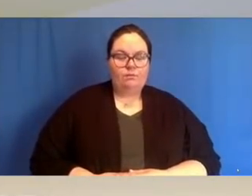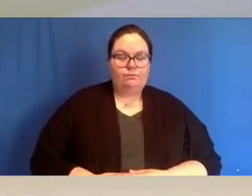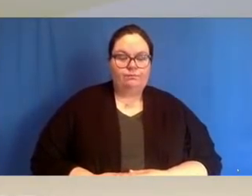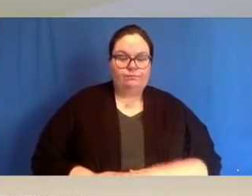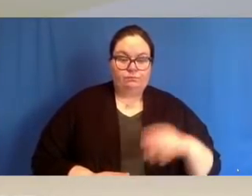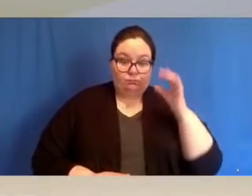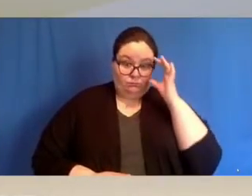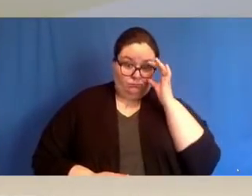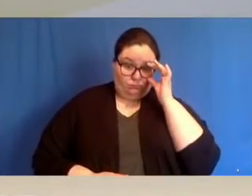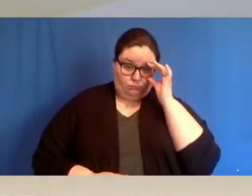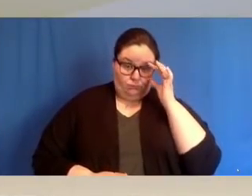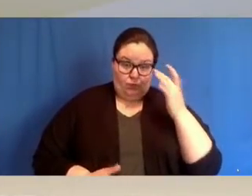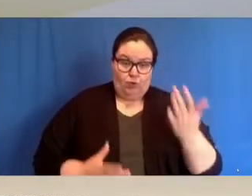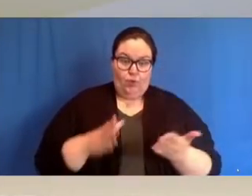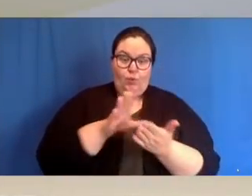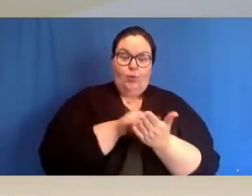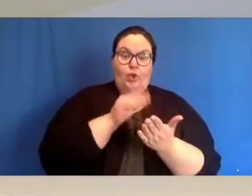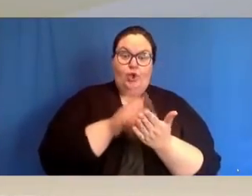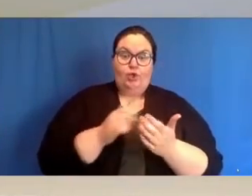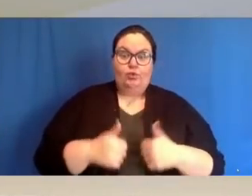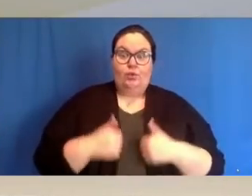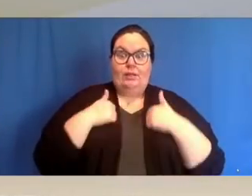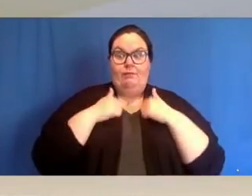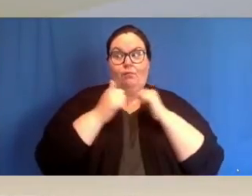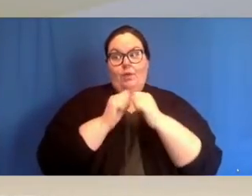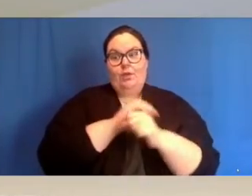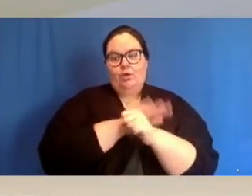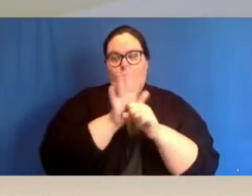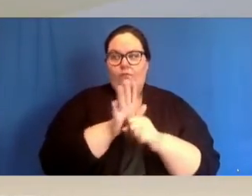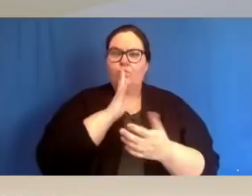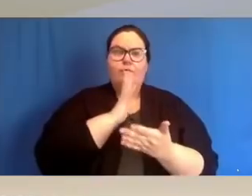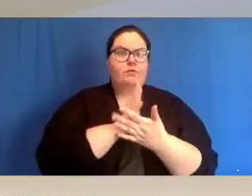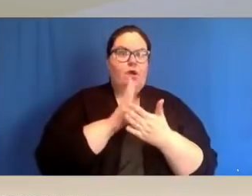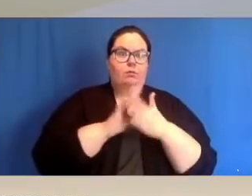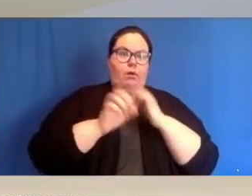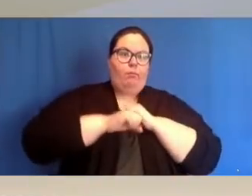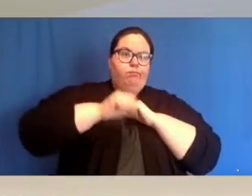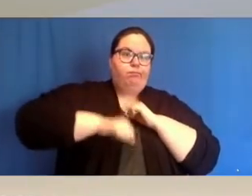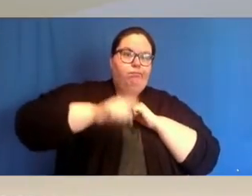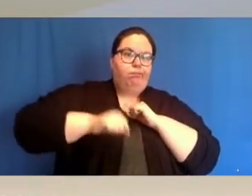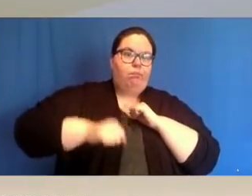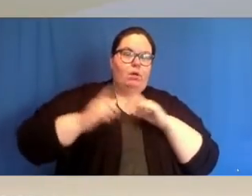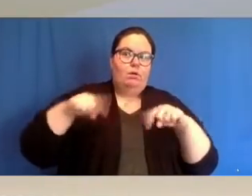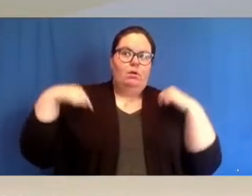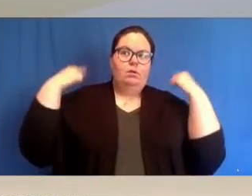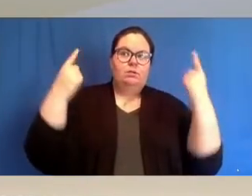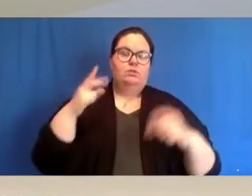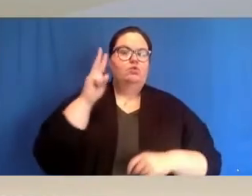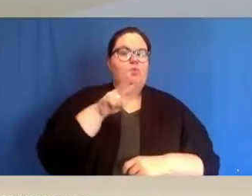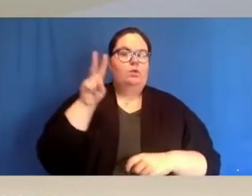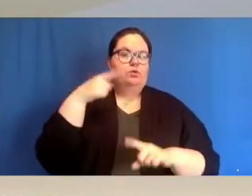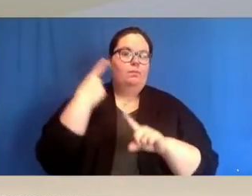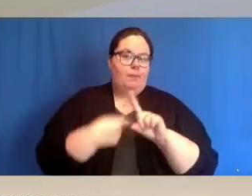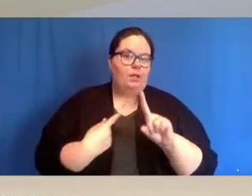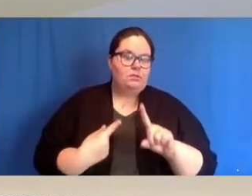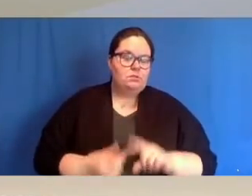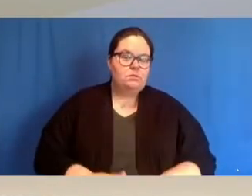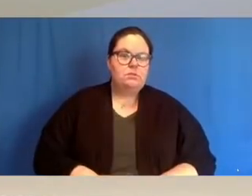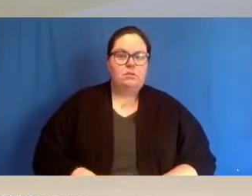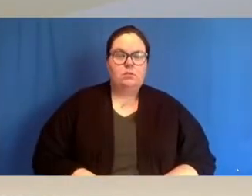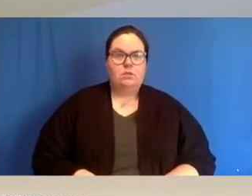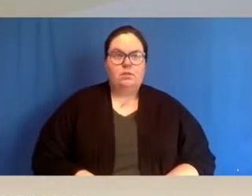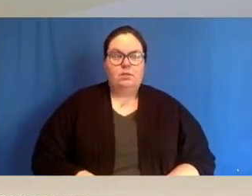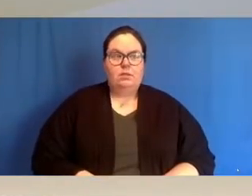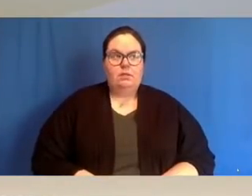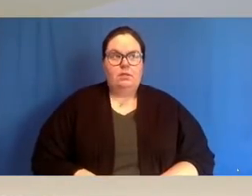to live with COVID. And we've talked about this at length throughout the pandemic. And really,